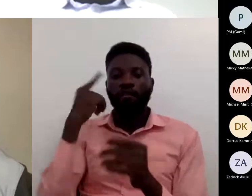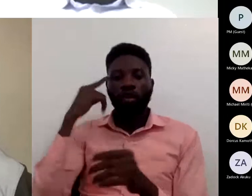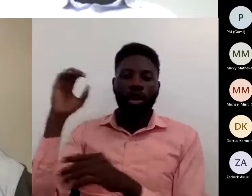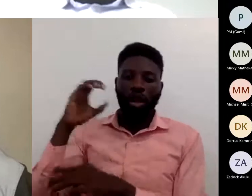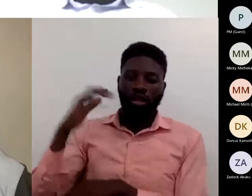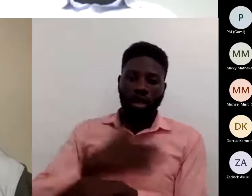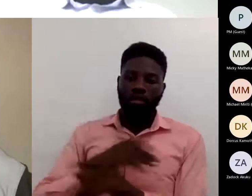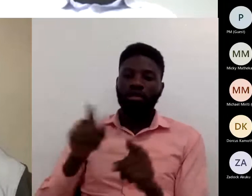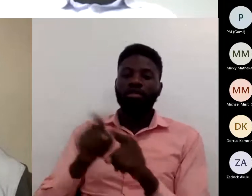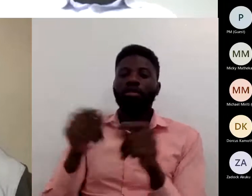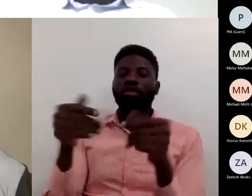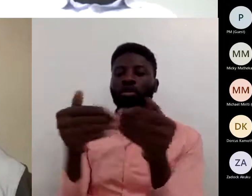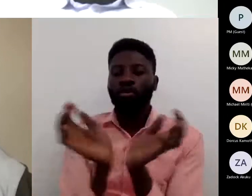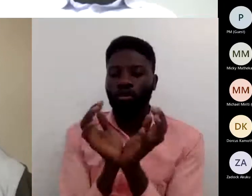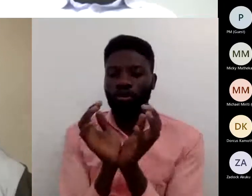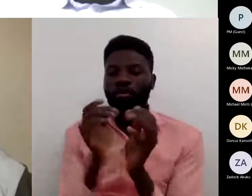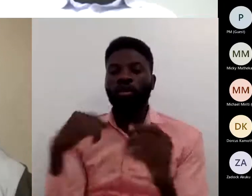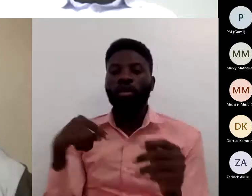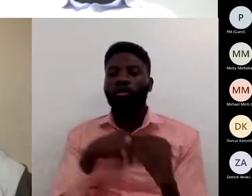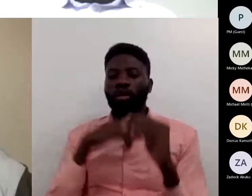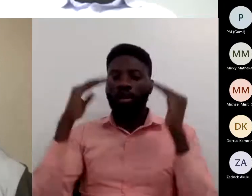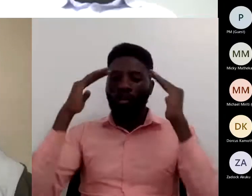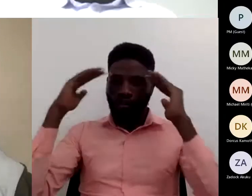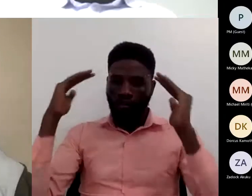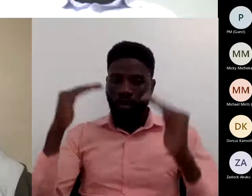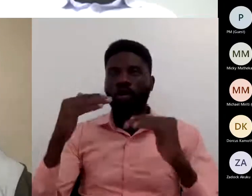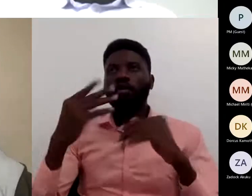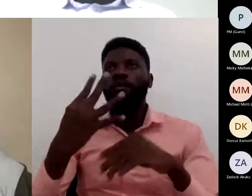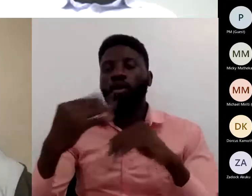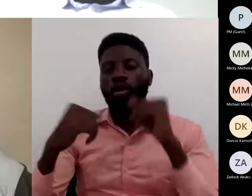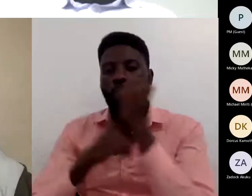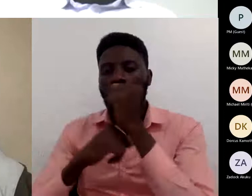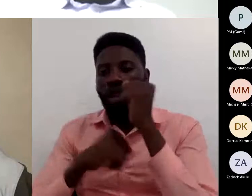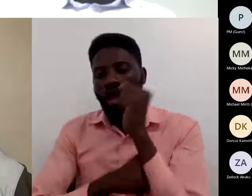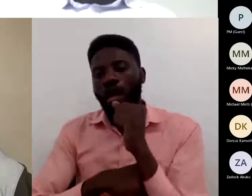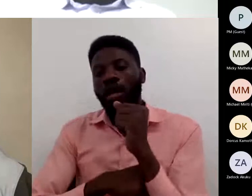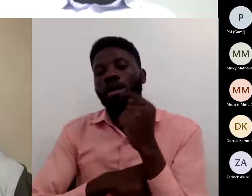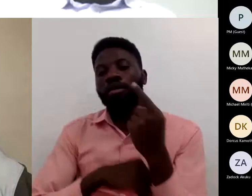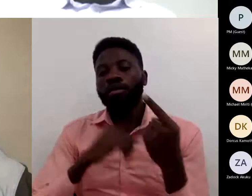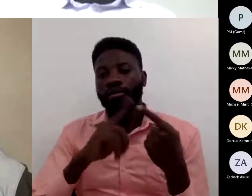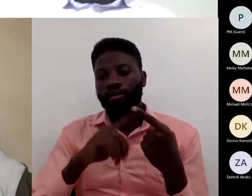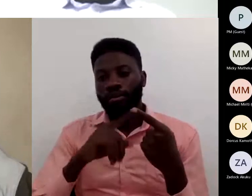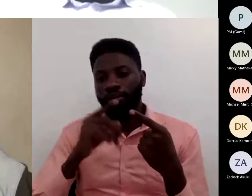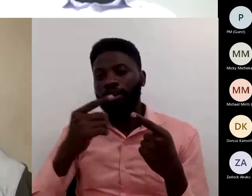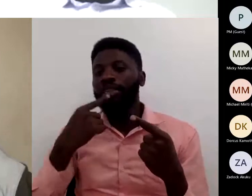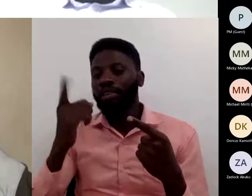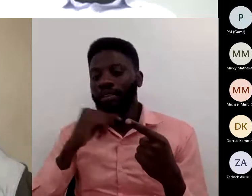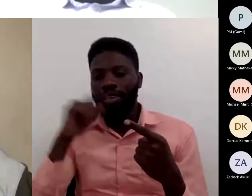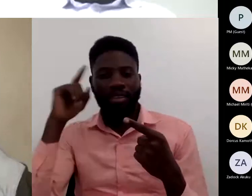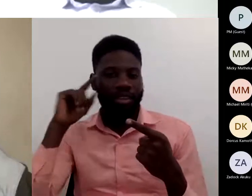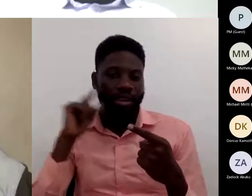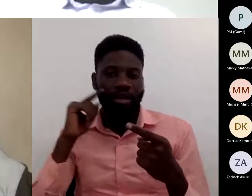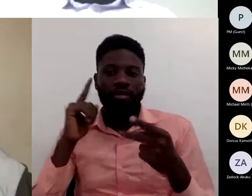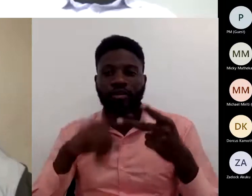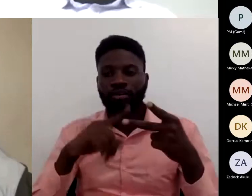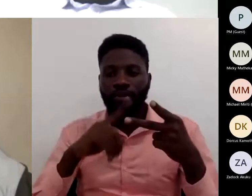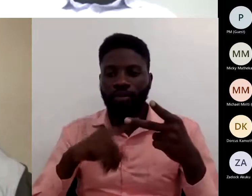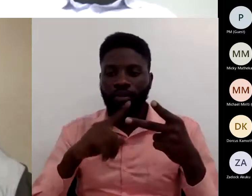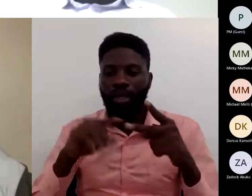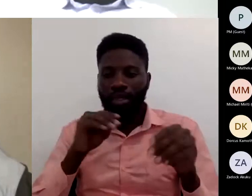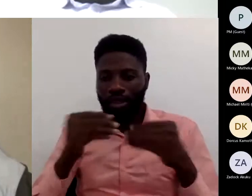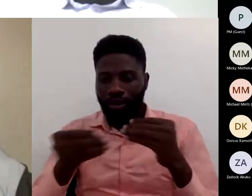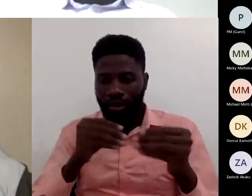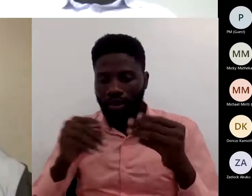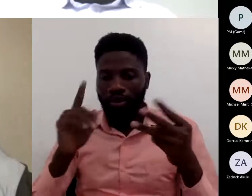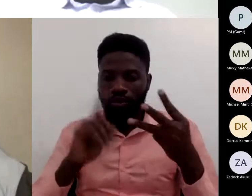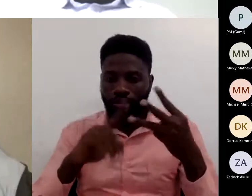our community. And we focus on about 4 pillars, one of which is what you have mentioned, gender. The other one is disability.